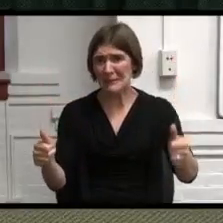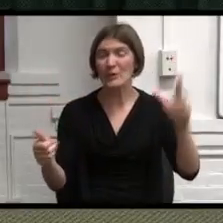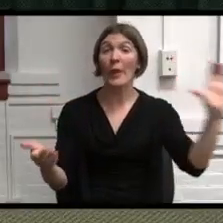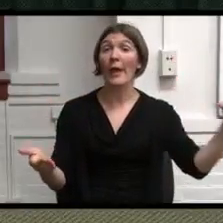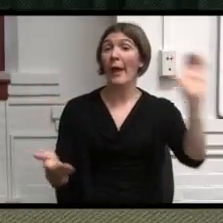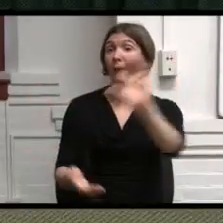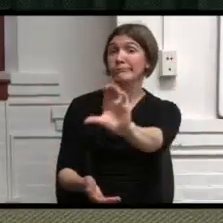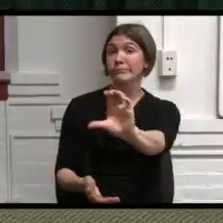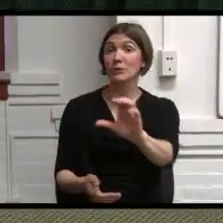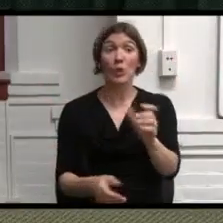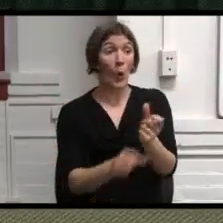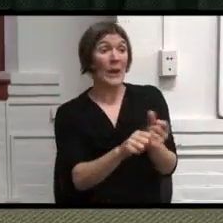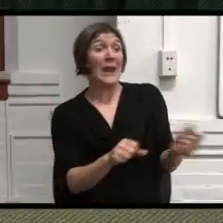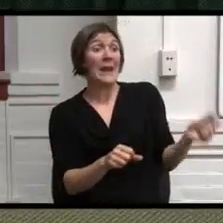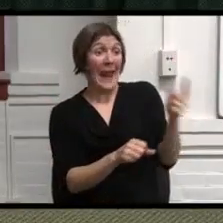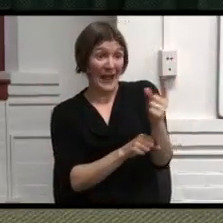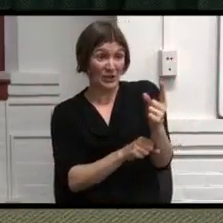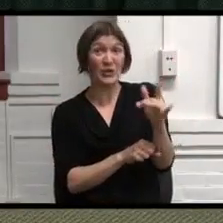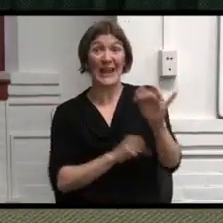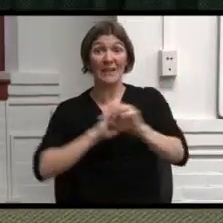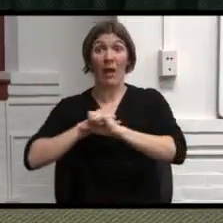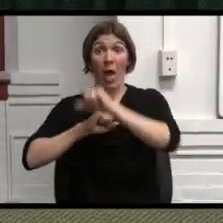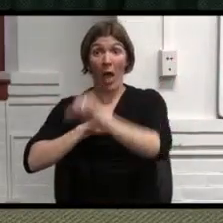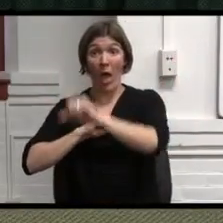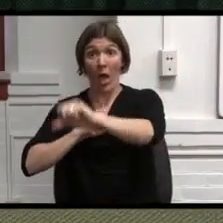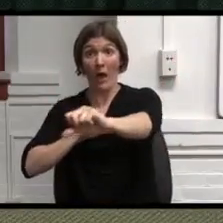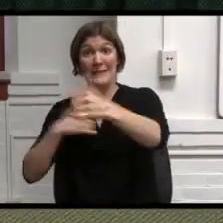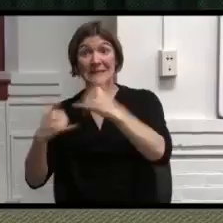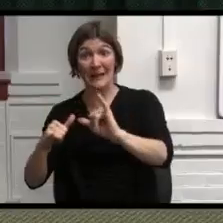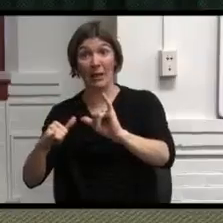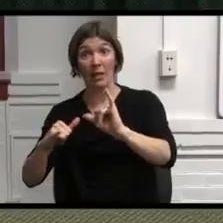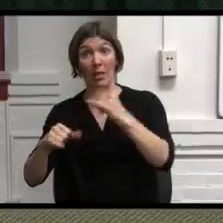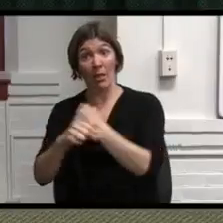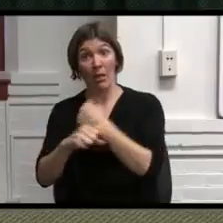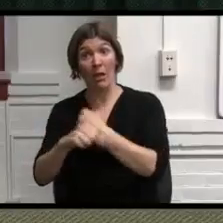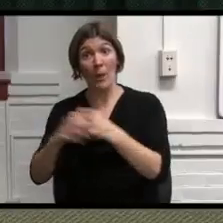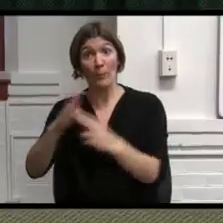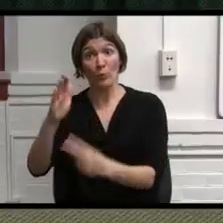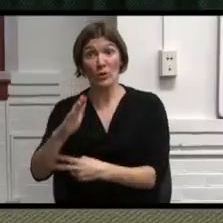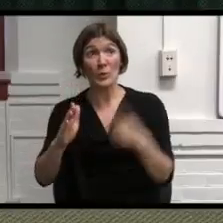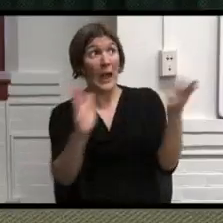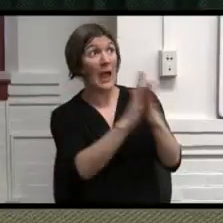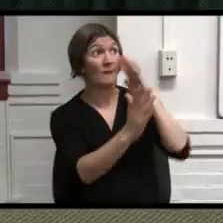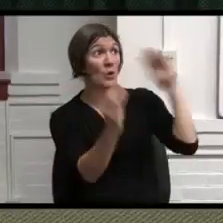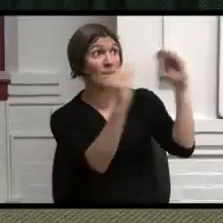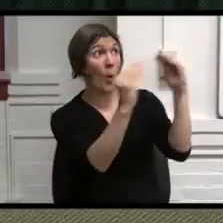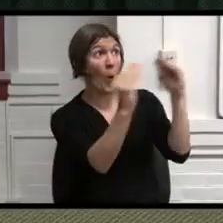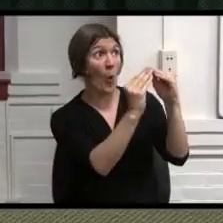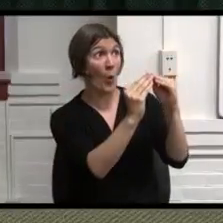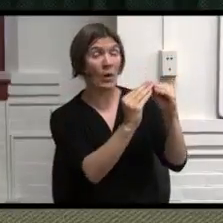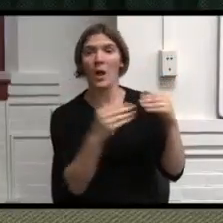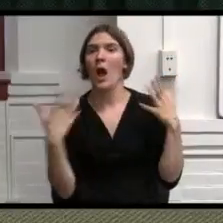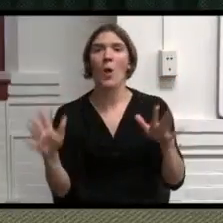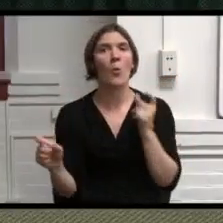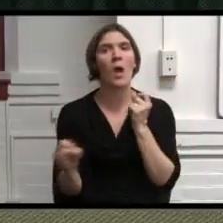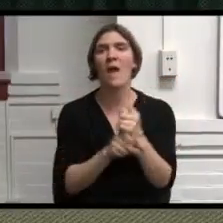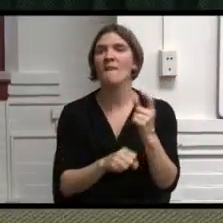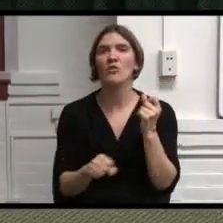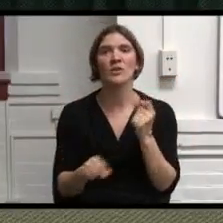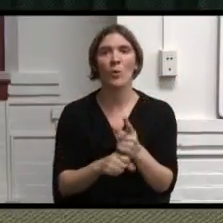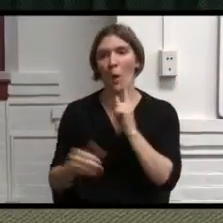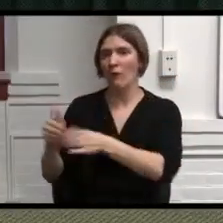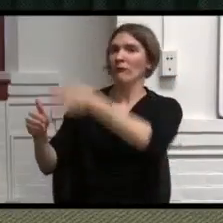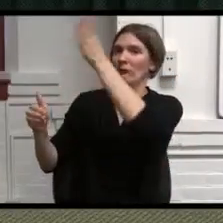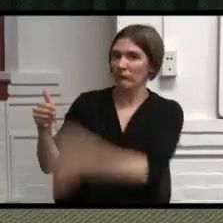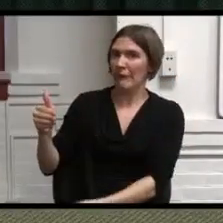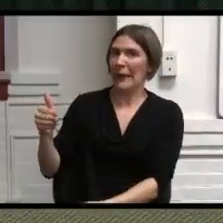So This next is- year, when the bridge is still going. we can ask again. ask for another one. Hopefully this won't be an annual. Yeah, we want it to be over with. We want it to